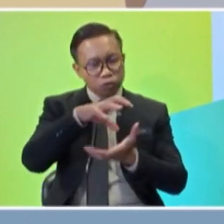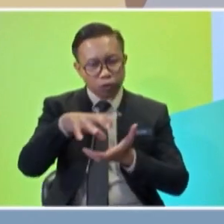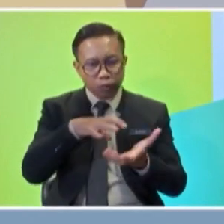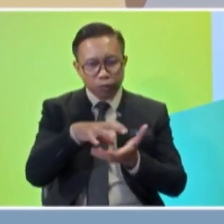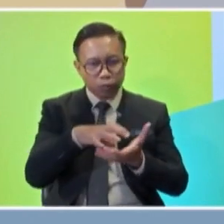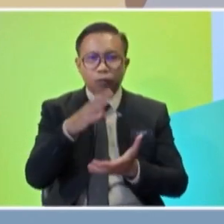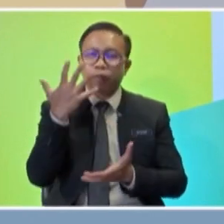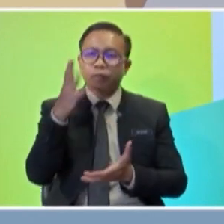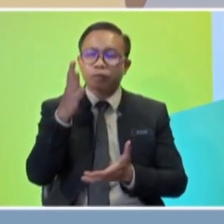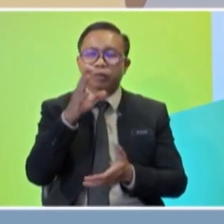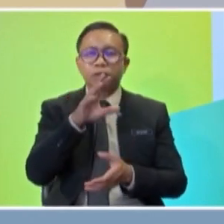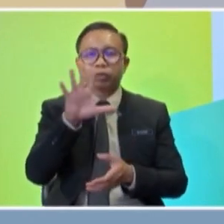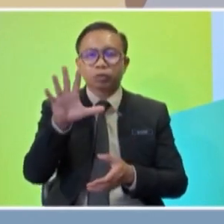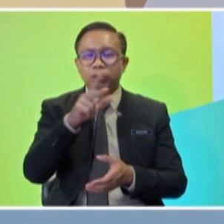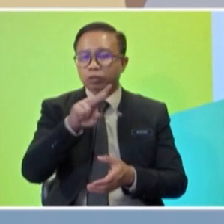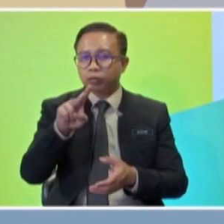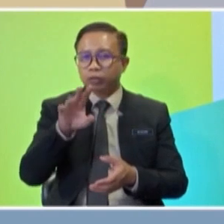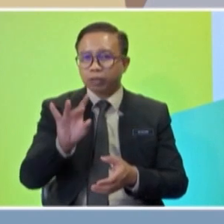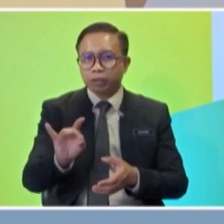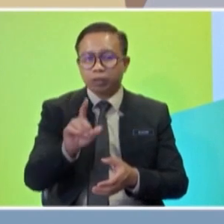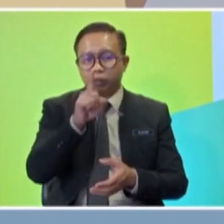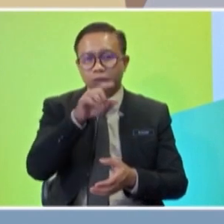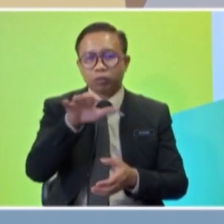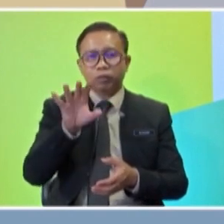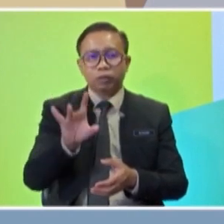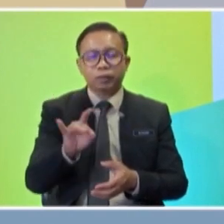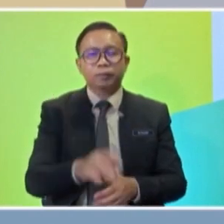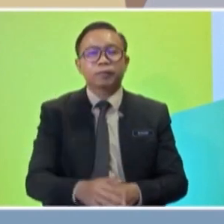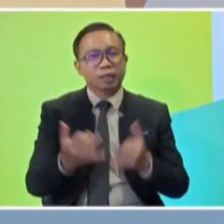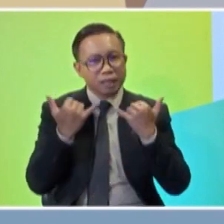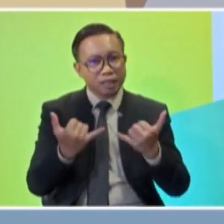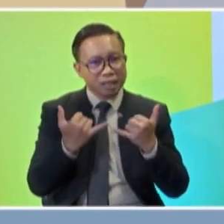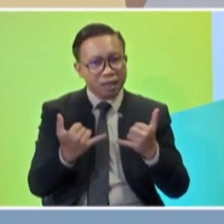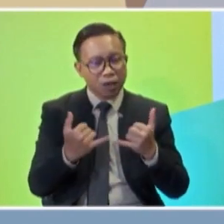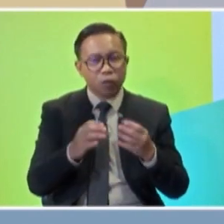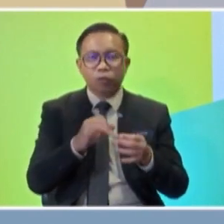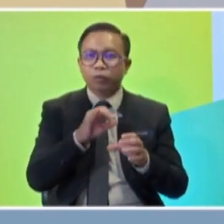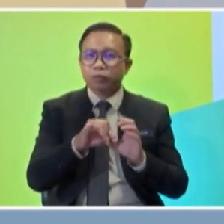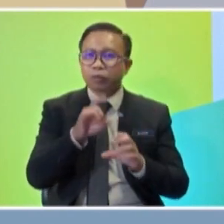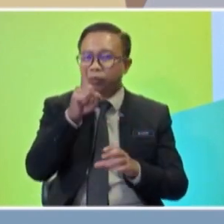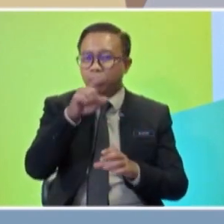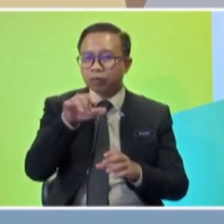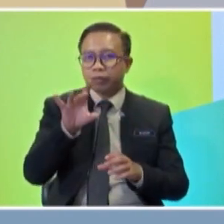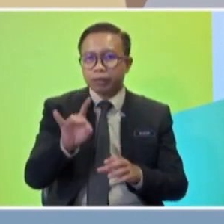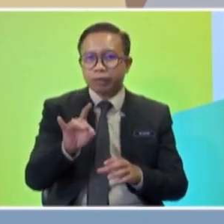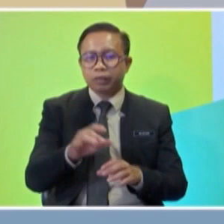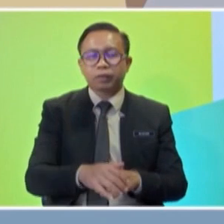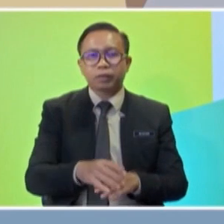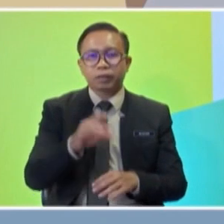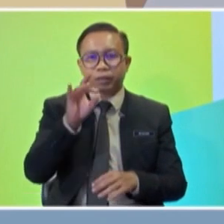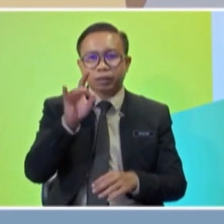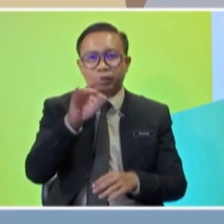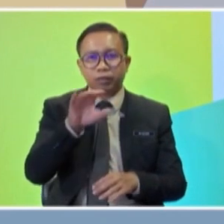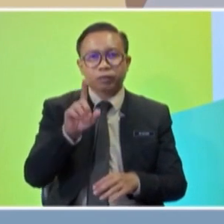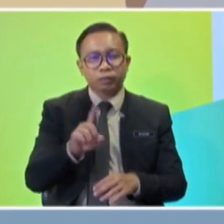get 53 over 8 divided by 1 over 8. Now we have to inverse 1 over 8 to become 8 over